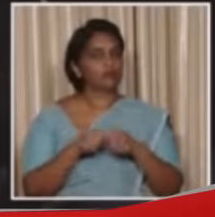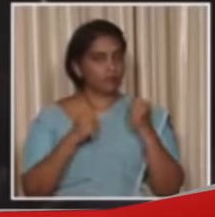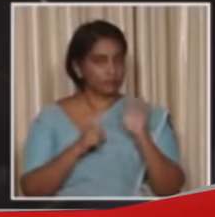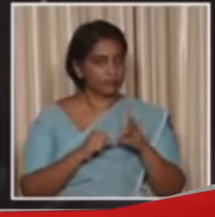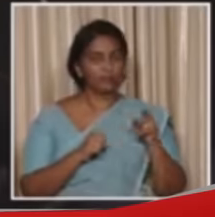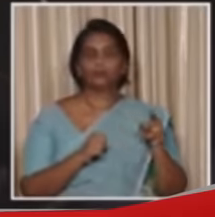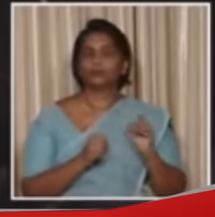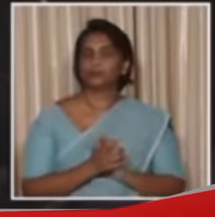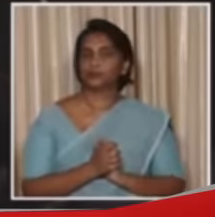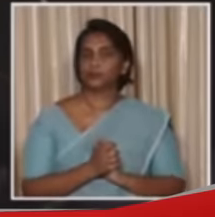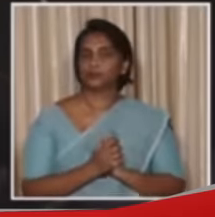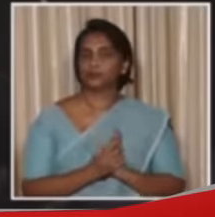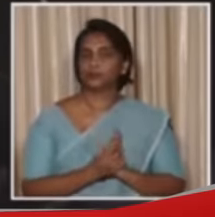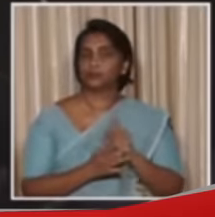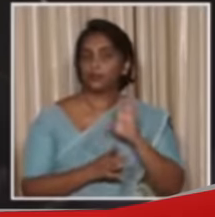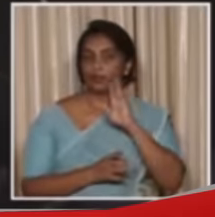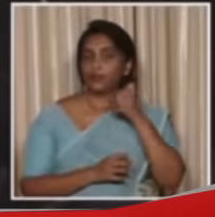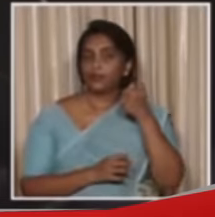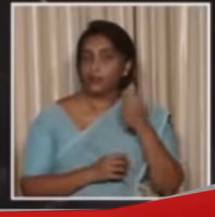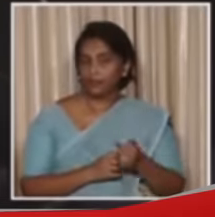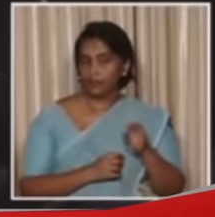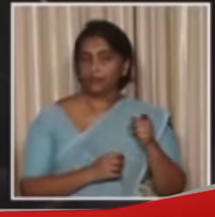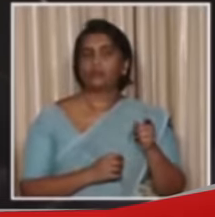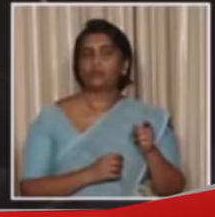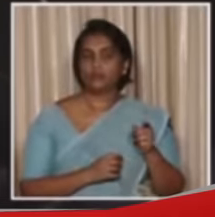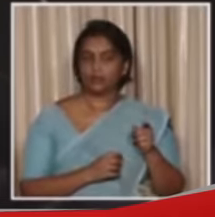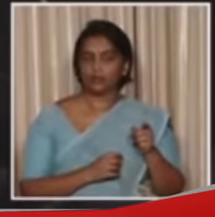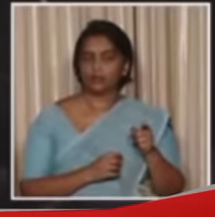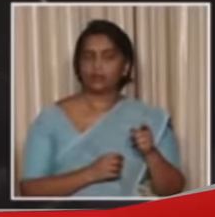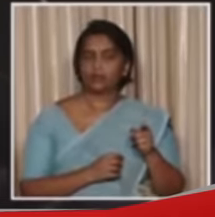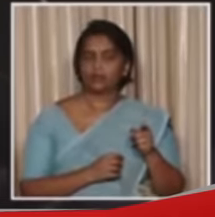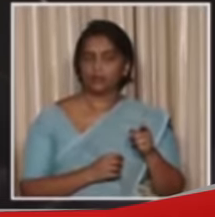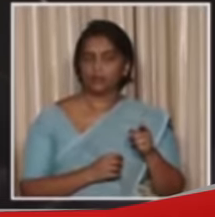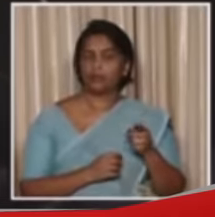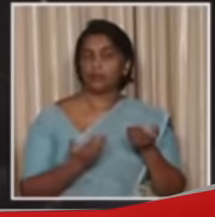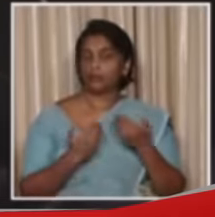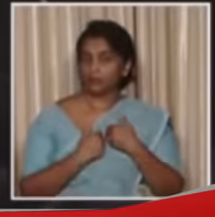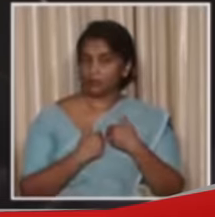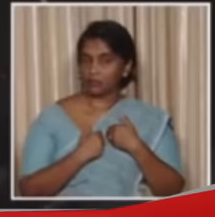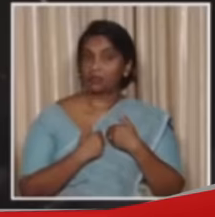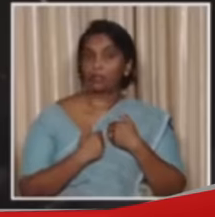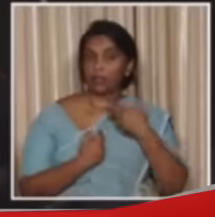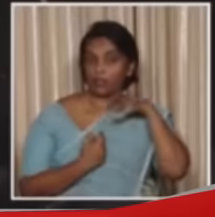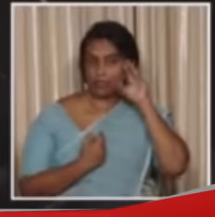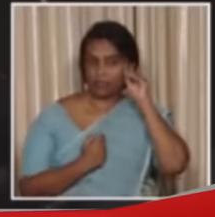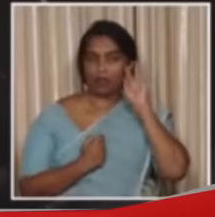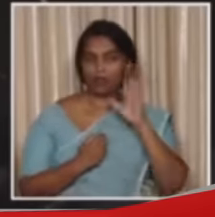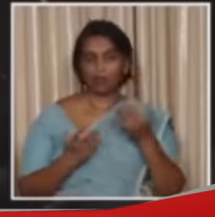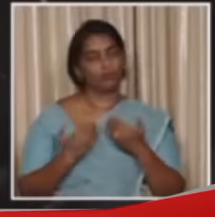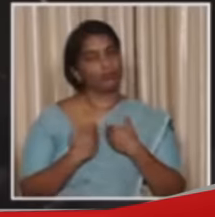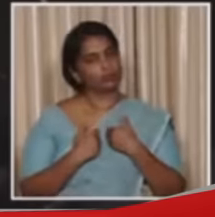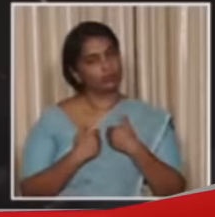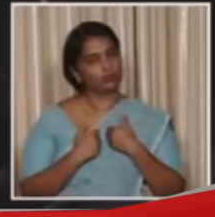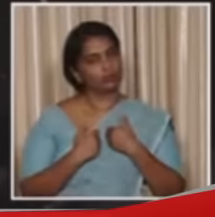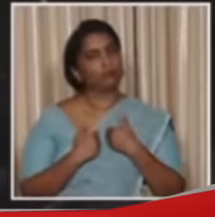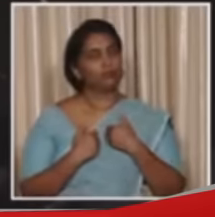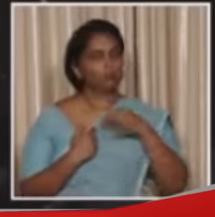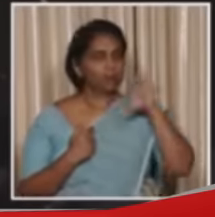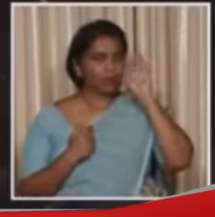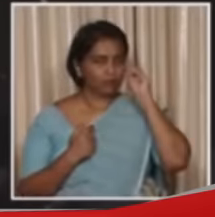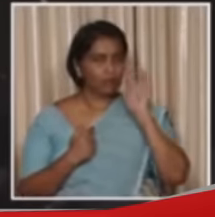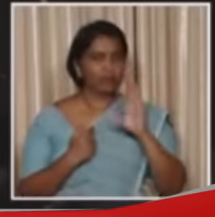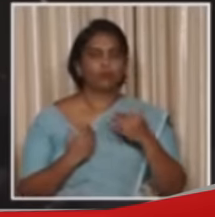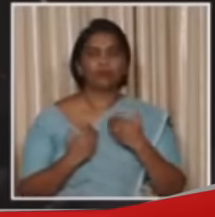It is important to understand that this is being watched closely. The international community is